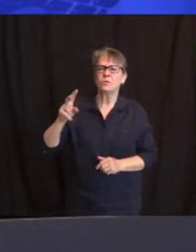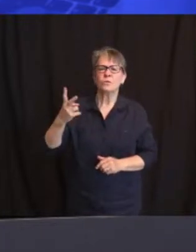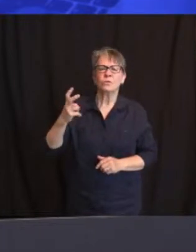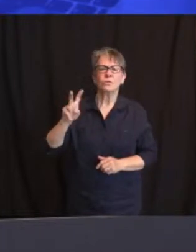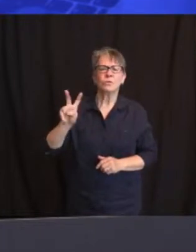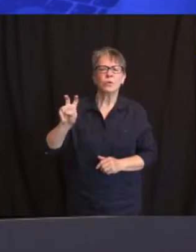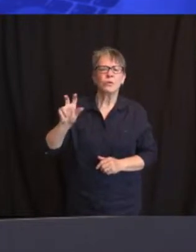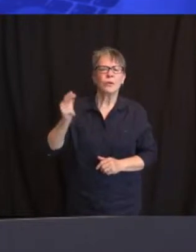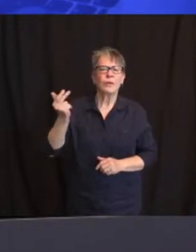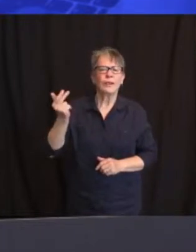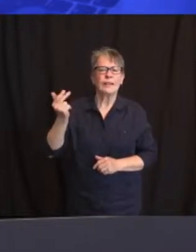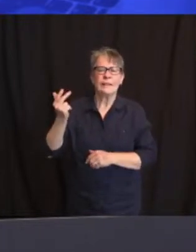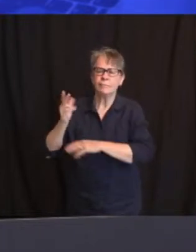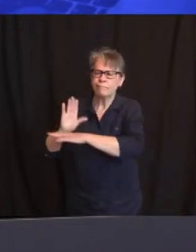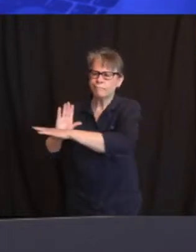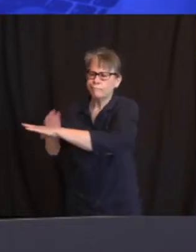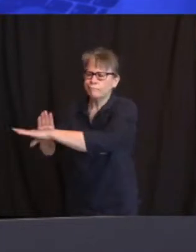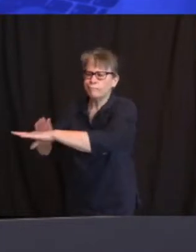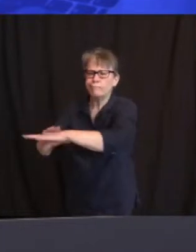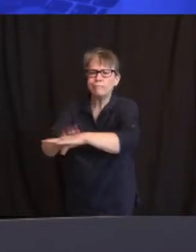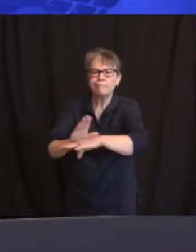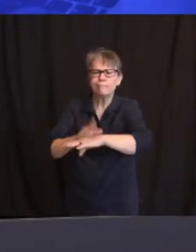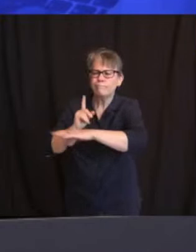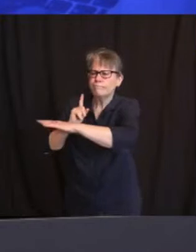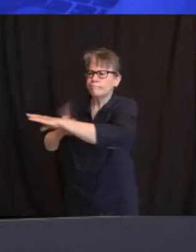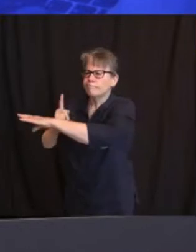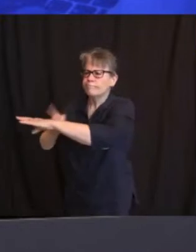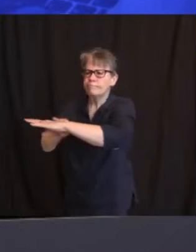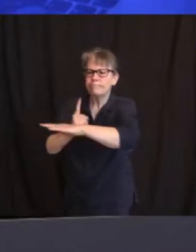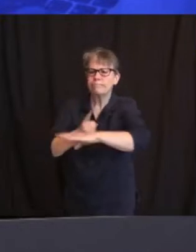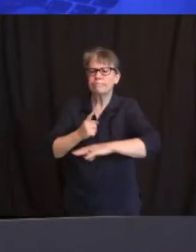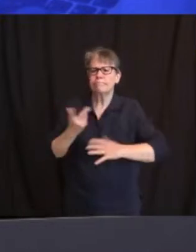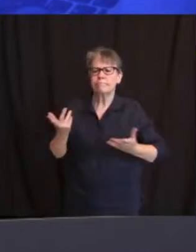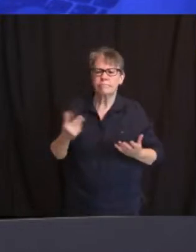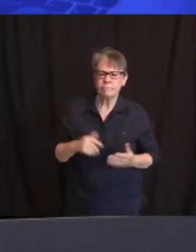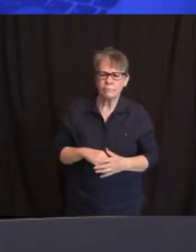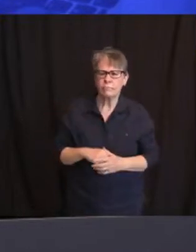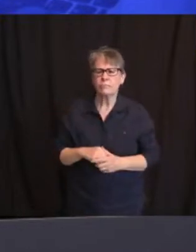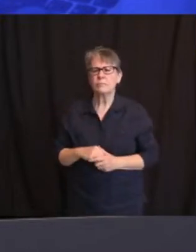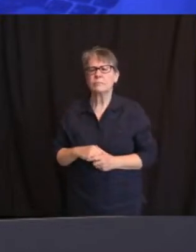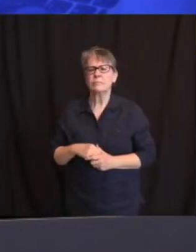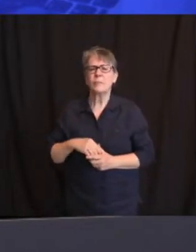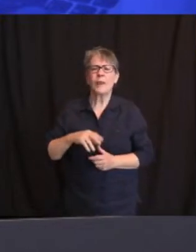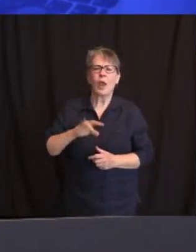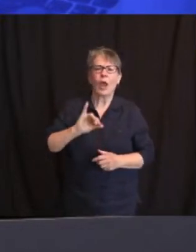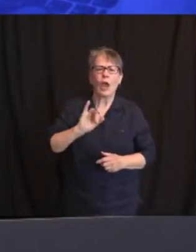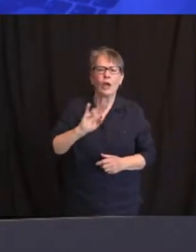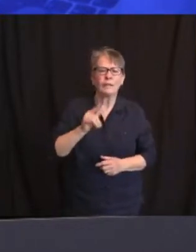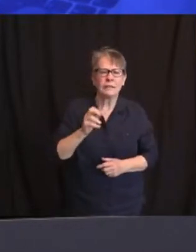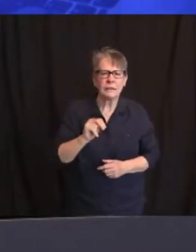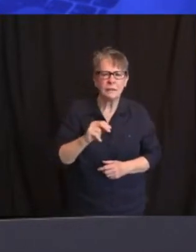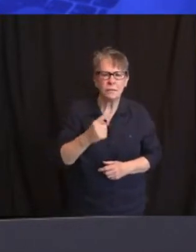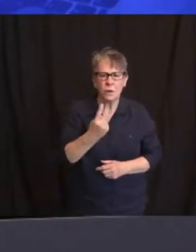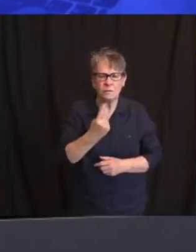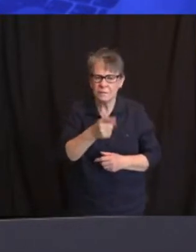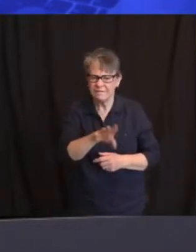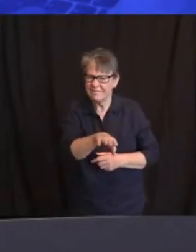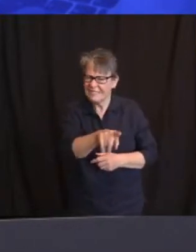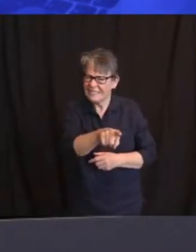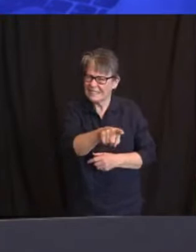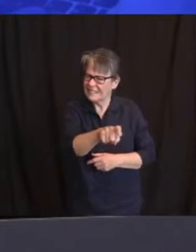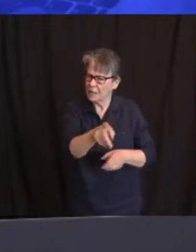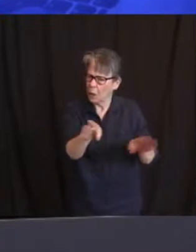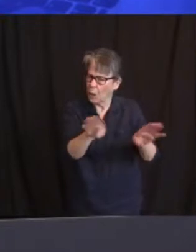non-essential massage/spa was shut down. And lastly, in Secaucus, Secaucus